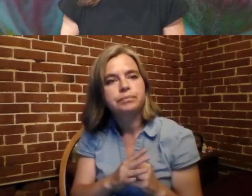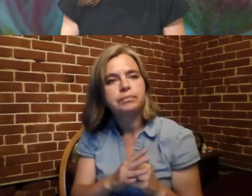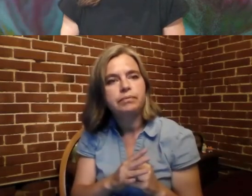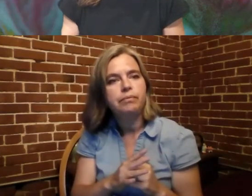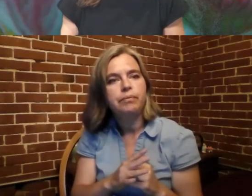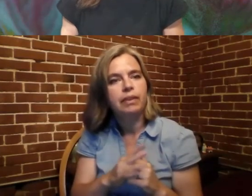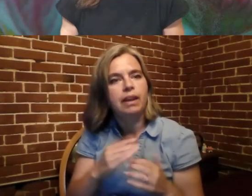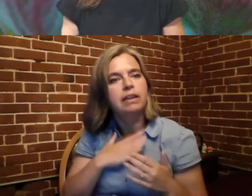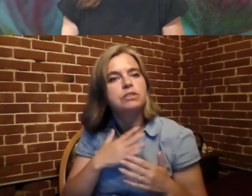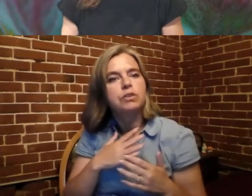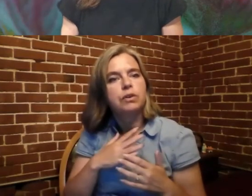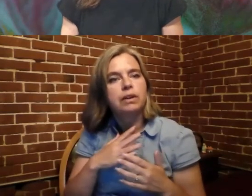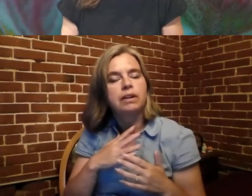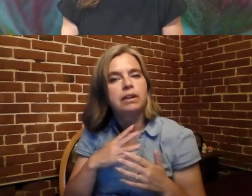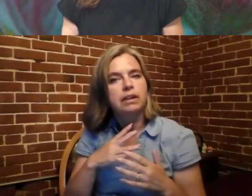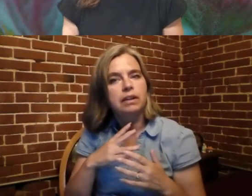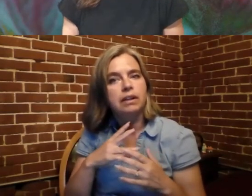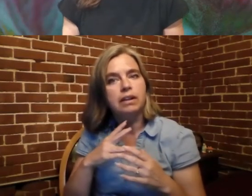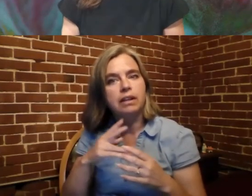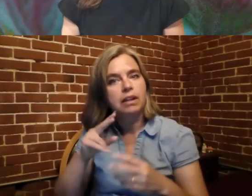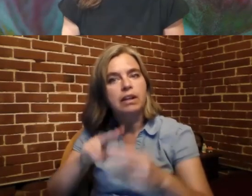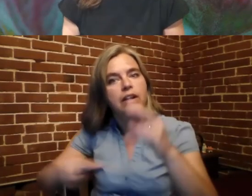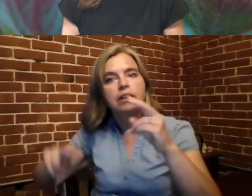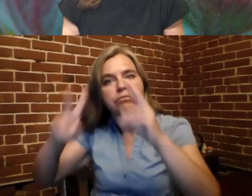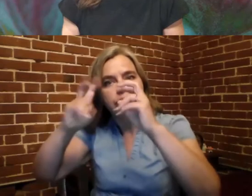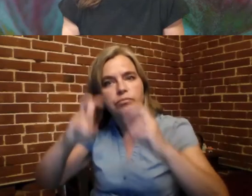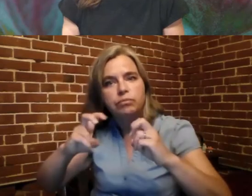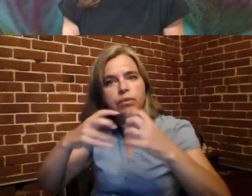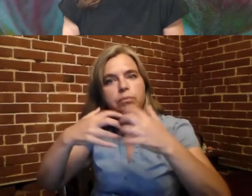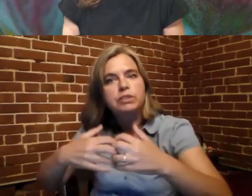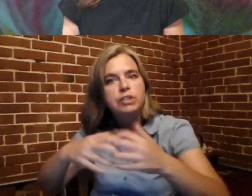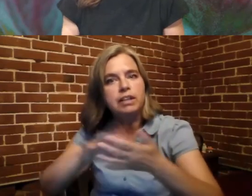exploring the machine learning, which I still want to learn more about, and the laser